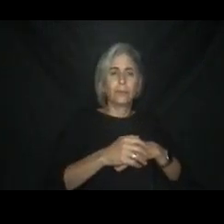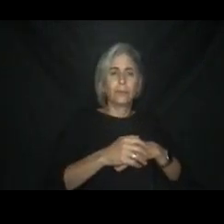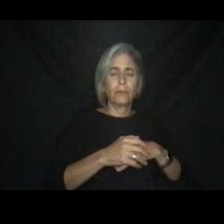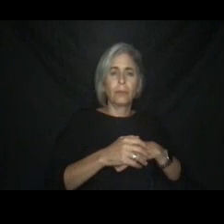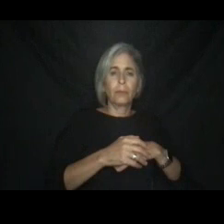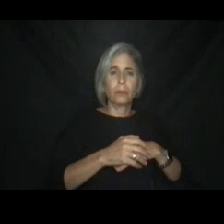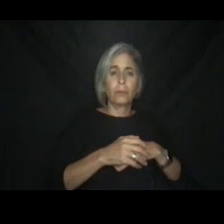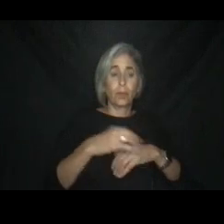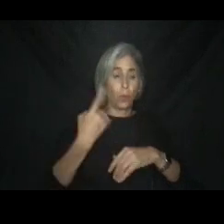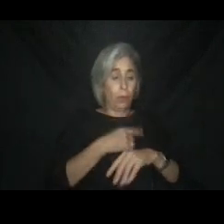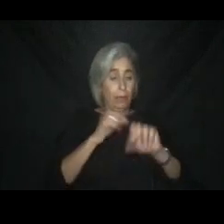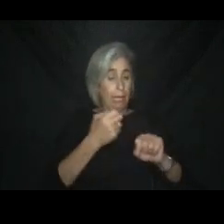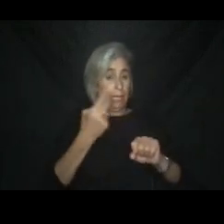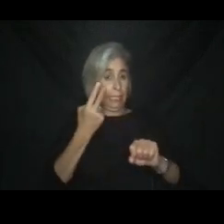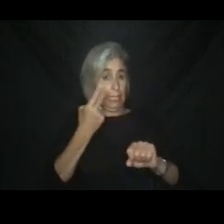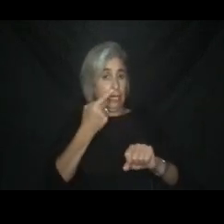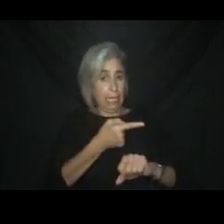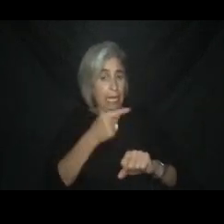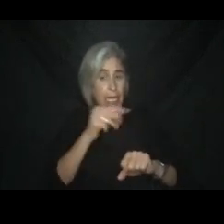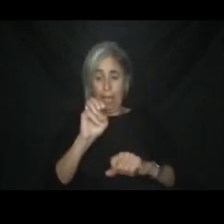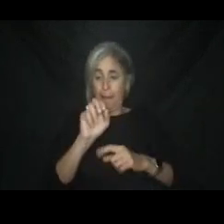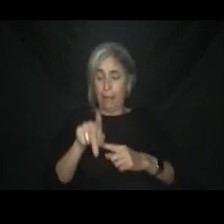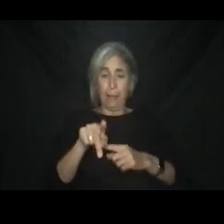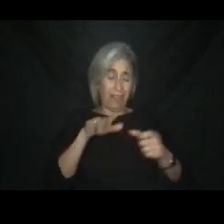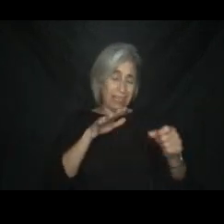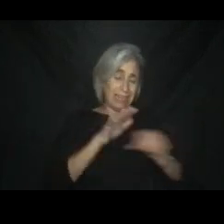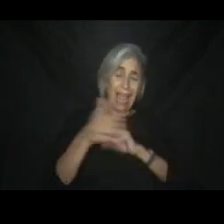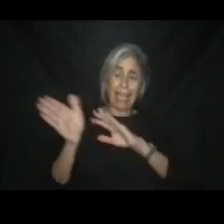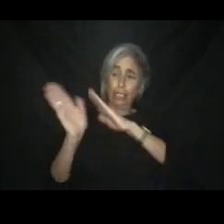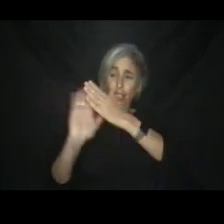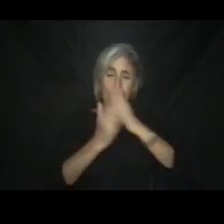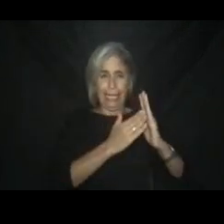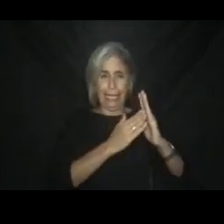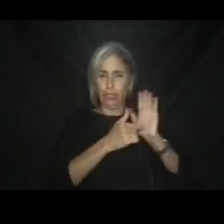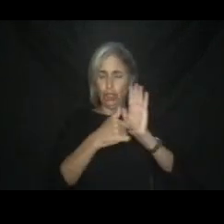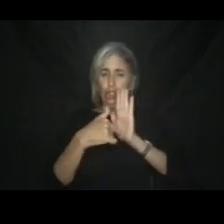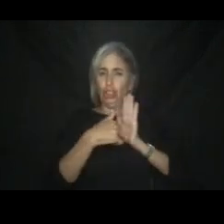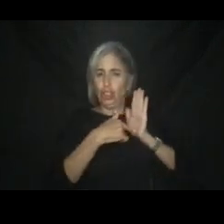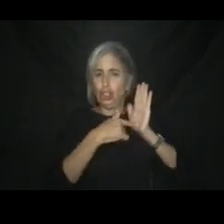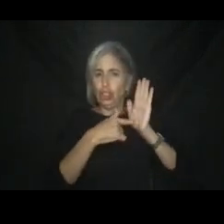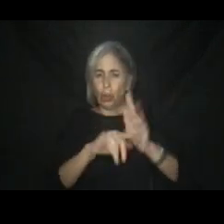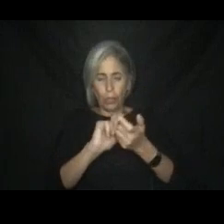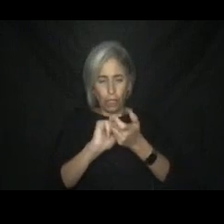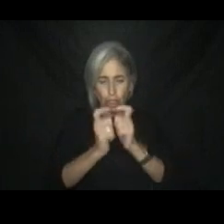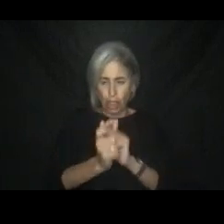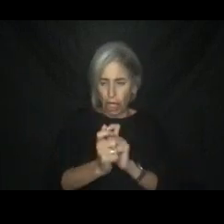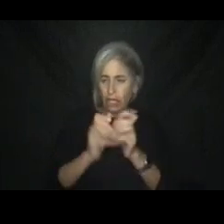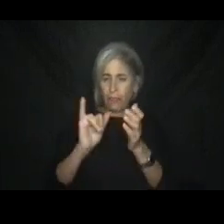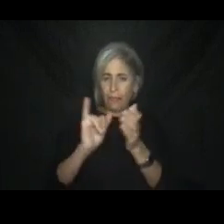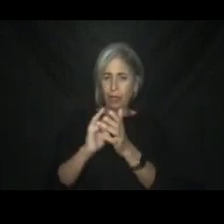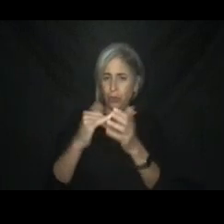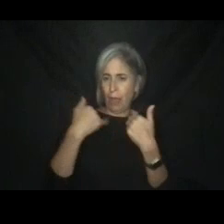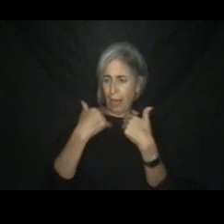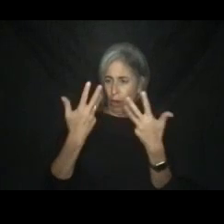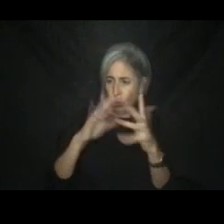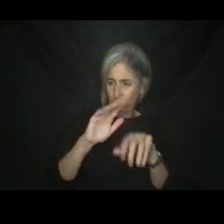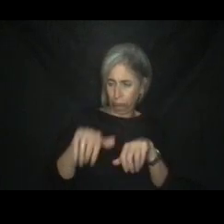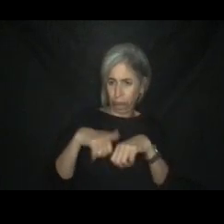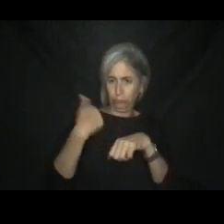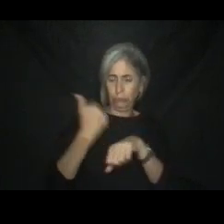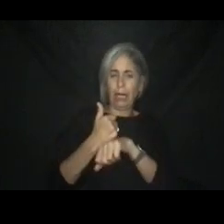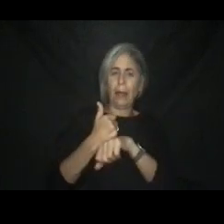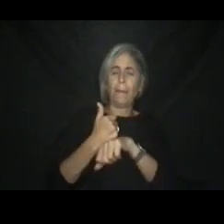Here we can see a map of the entire city, showing the changes that would be made to your existing boundaries under this particular